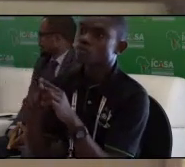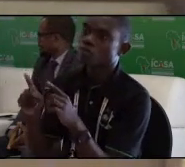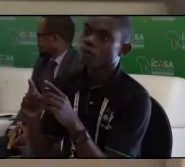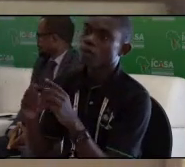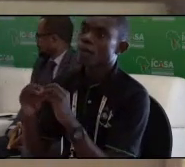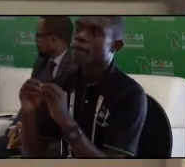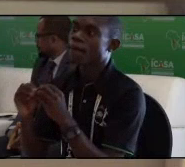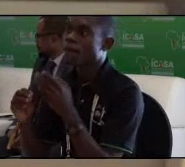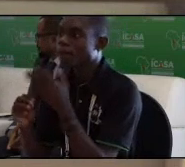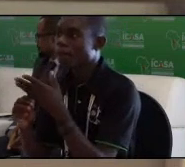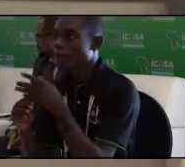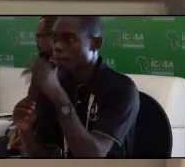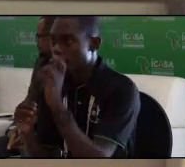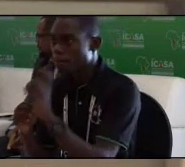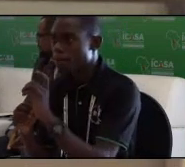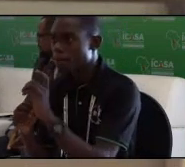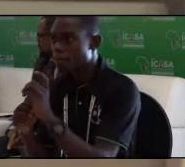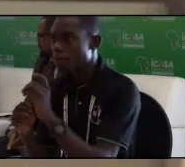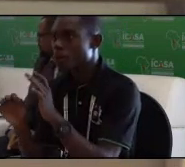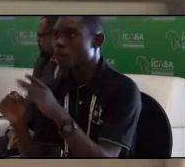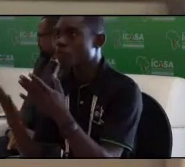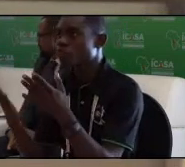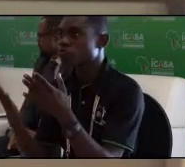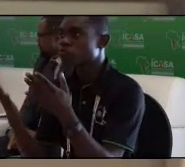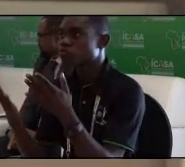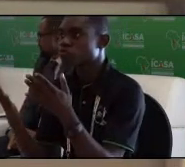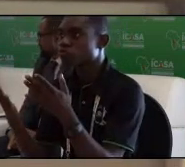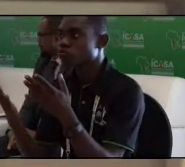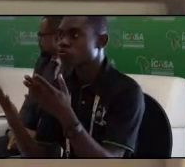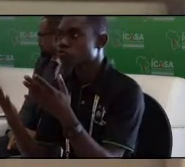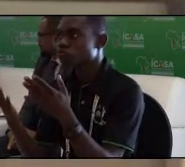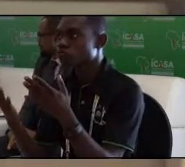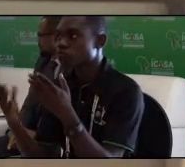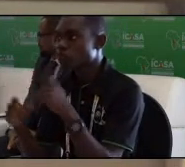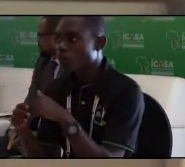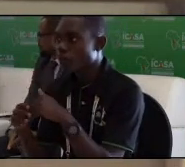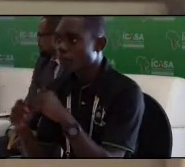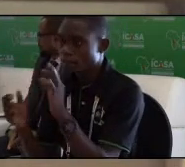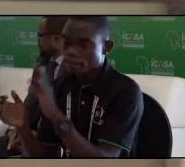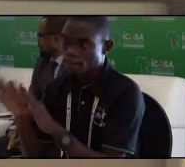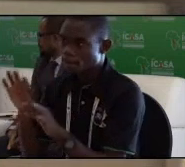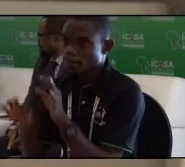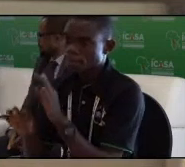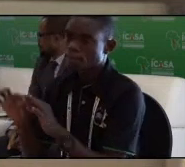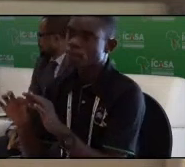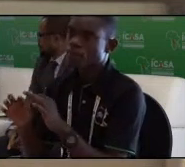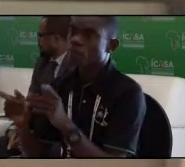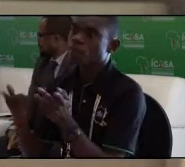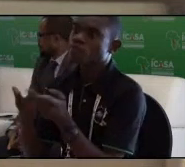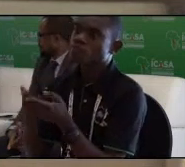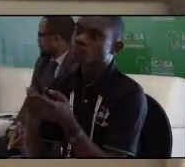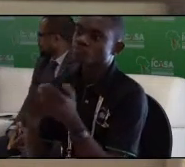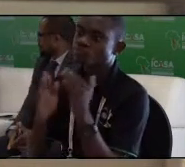different manufacturers requested. We had the products validated in the lab, but also in the